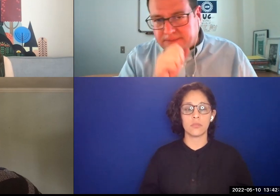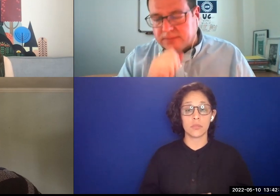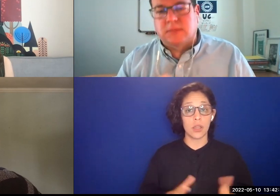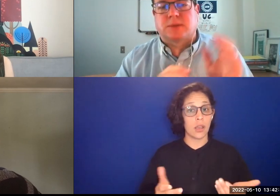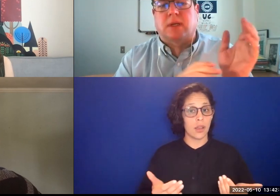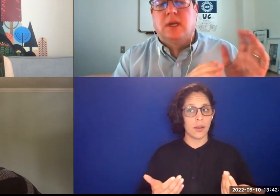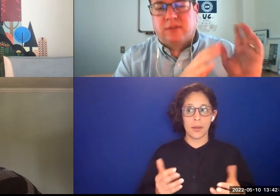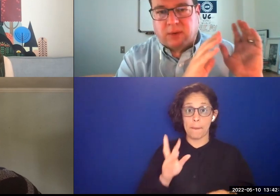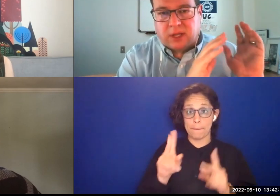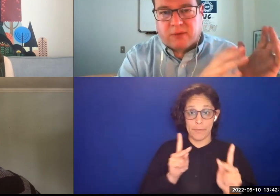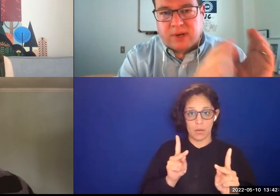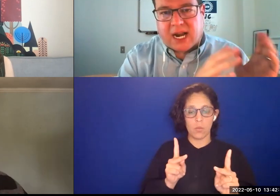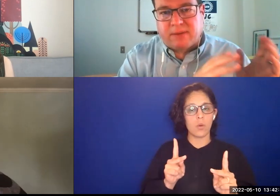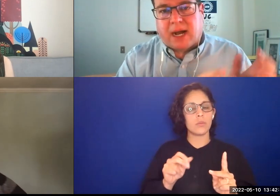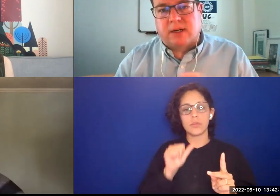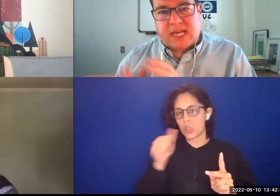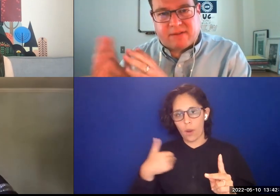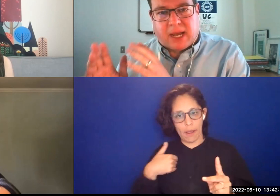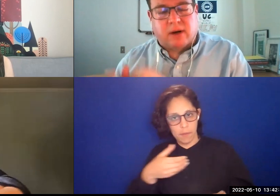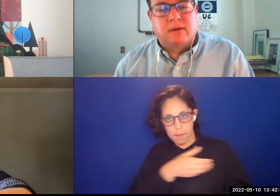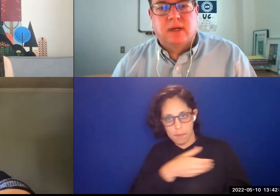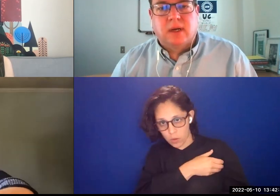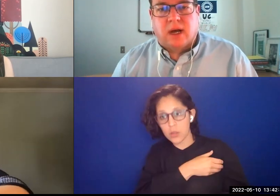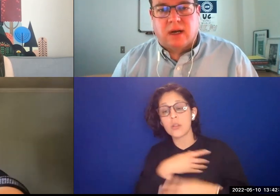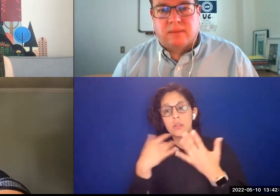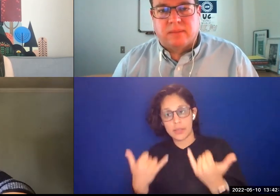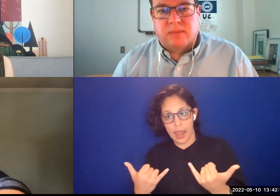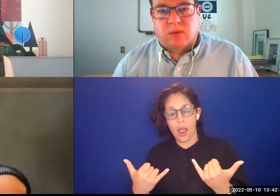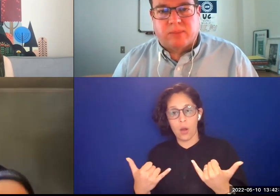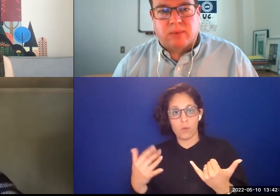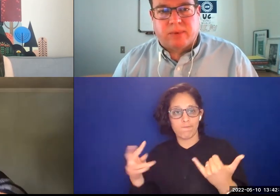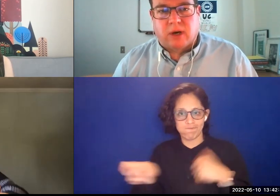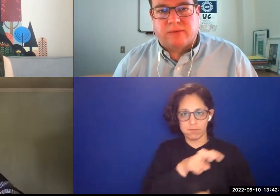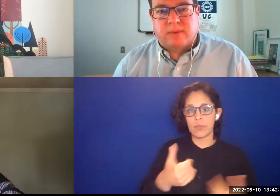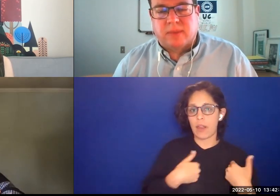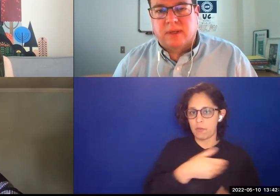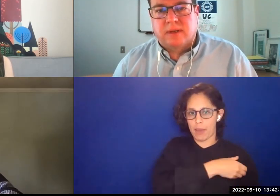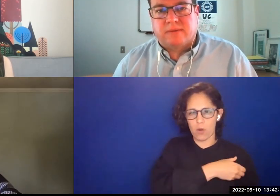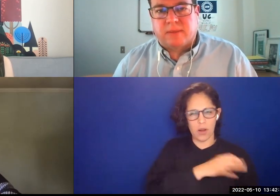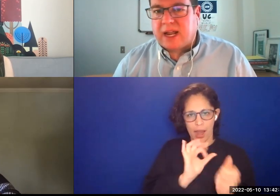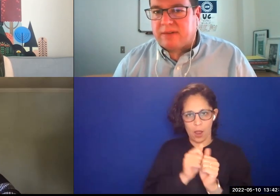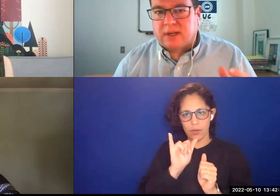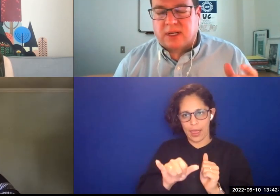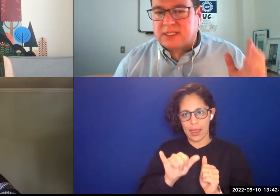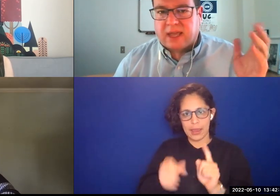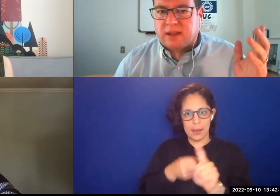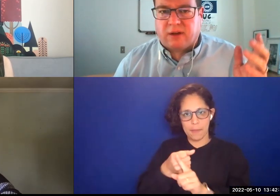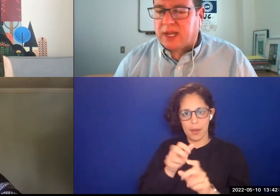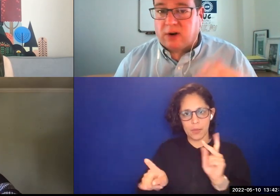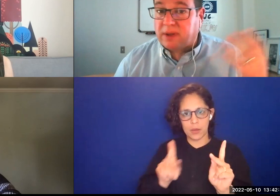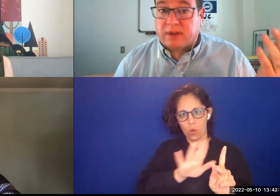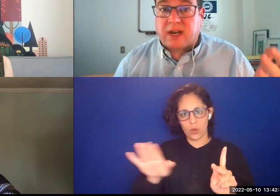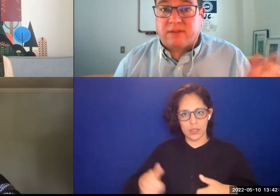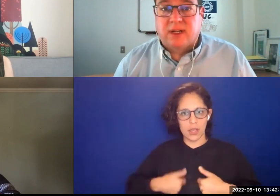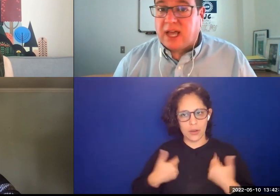power, when they go from not having power to having power. When people go from not having a say in